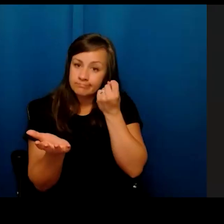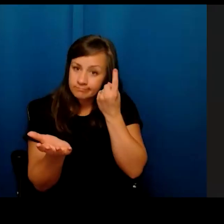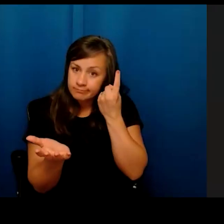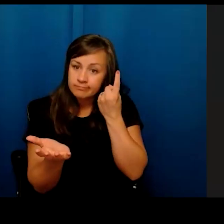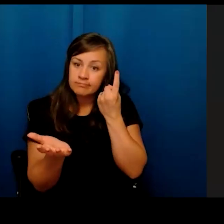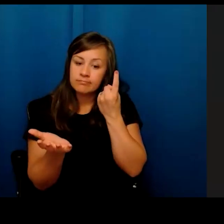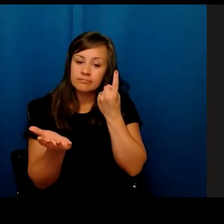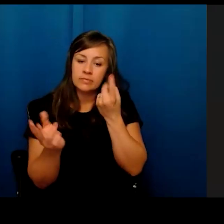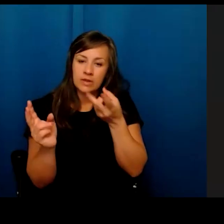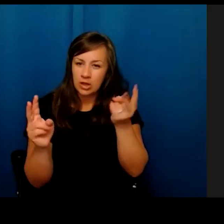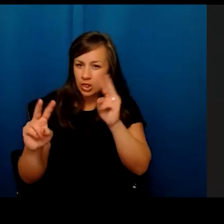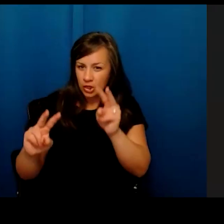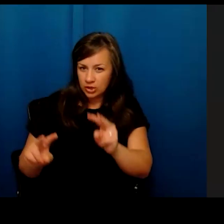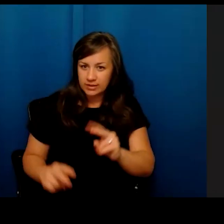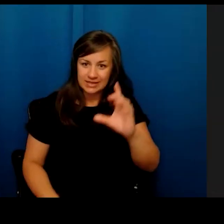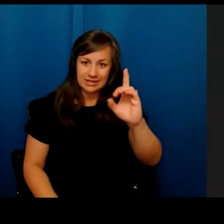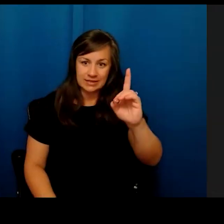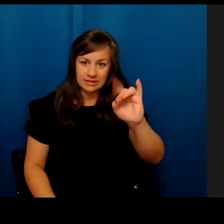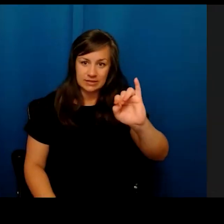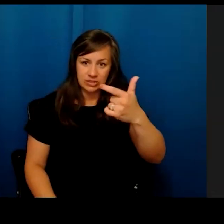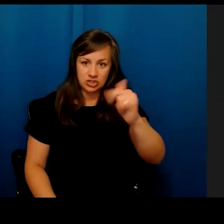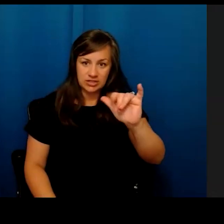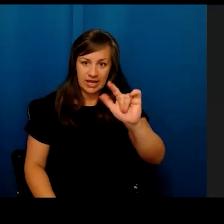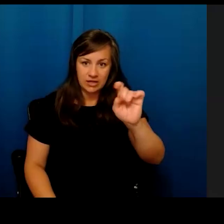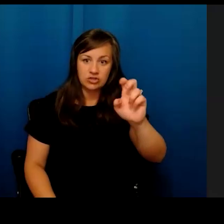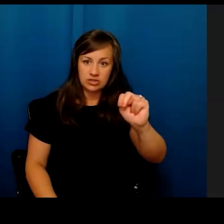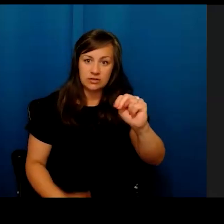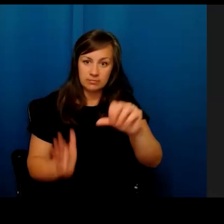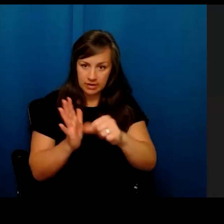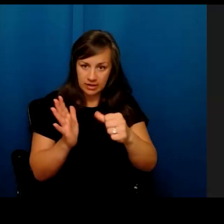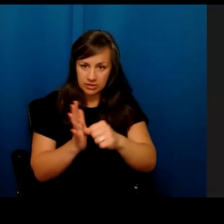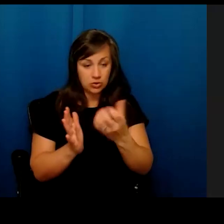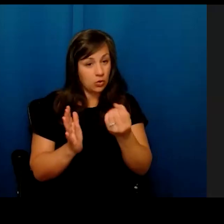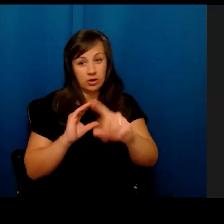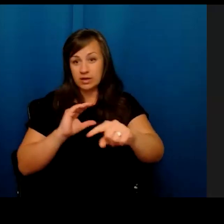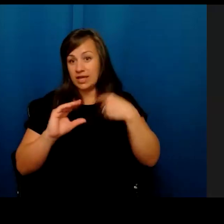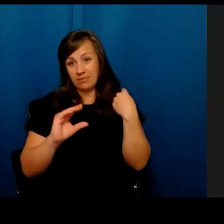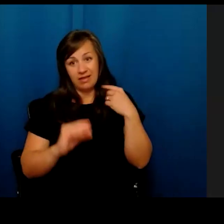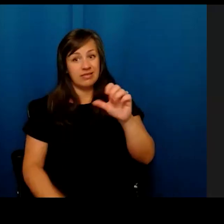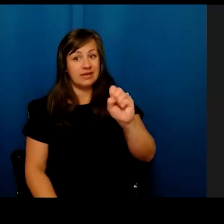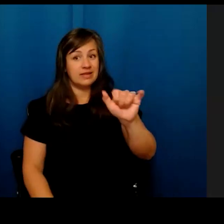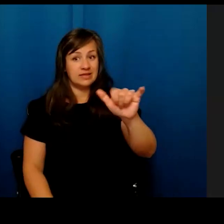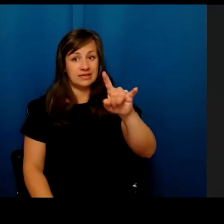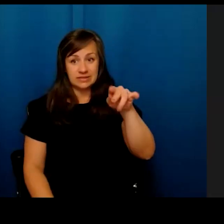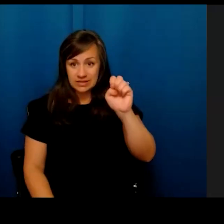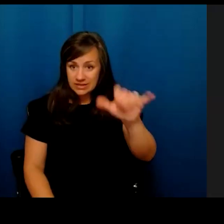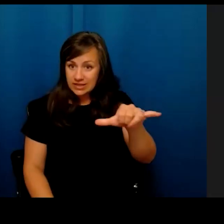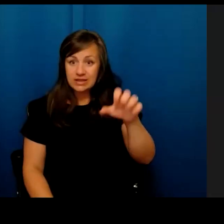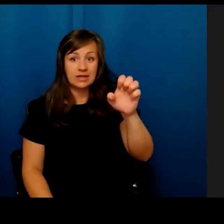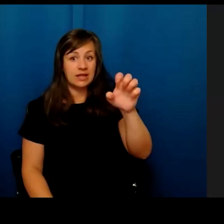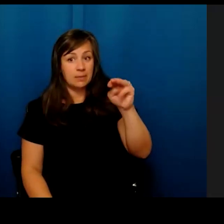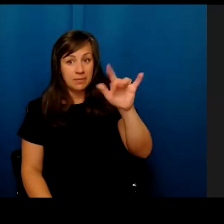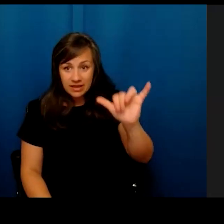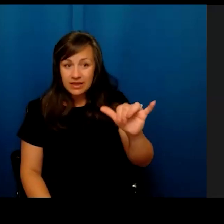look over the education pages, but email us. Sydney will be happy to answer questions. Emily will be happy to